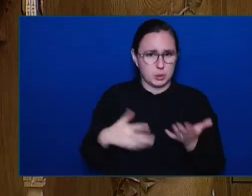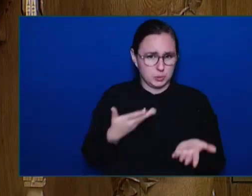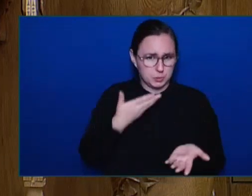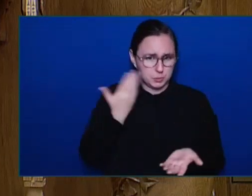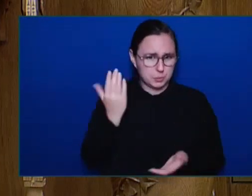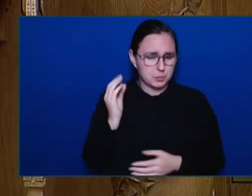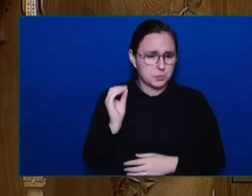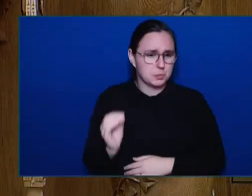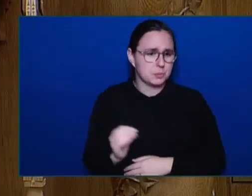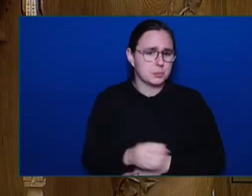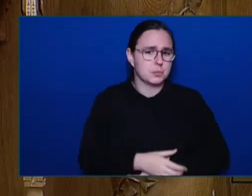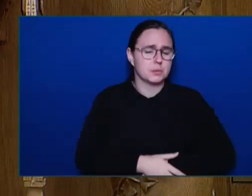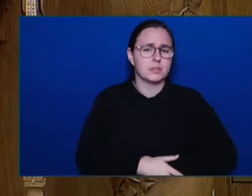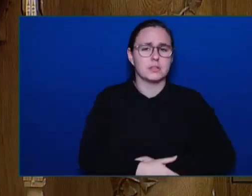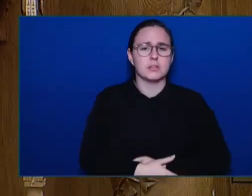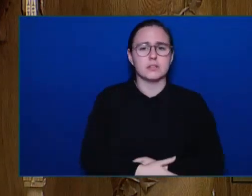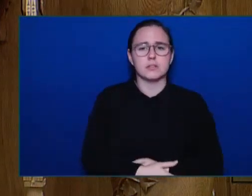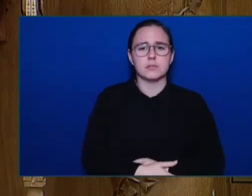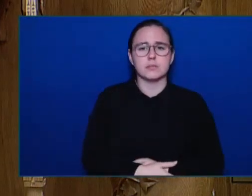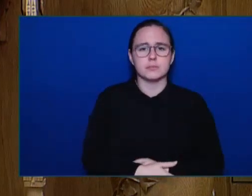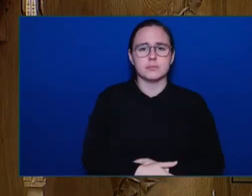Minister of Housing.